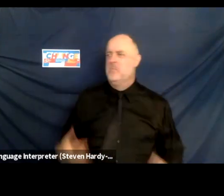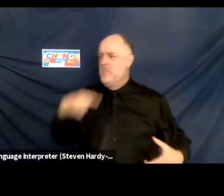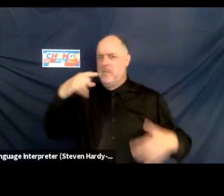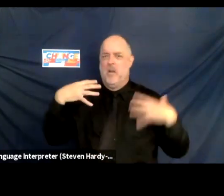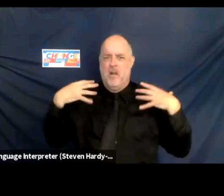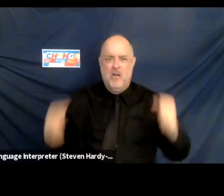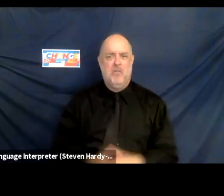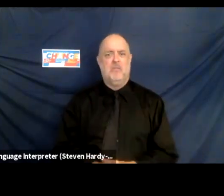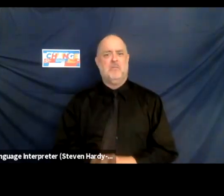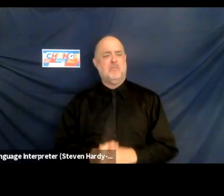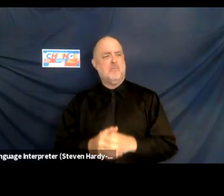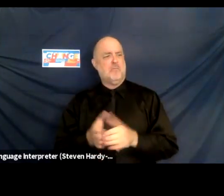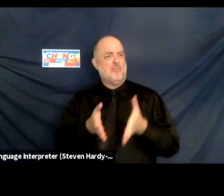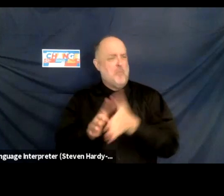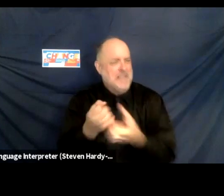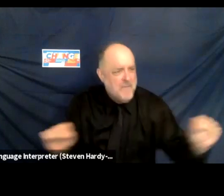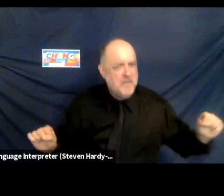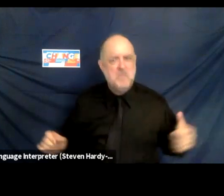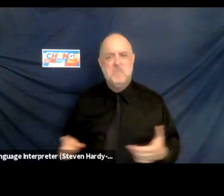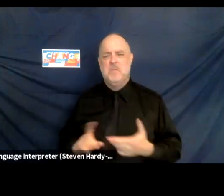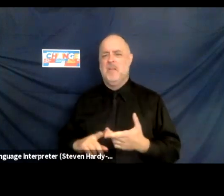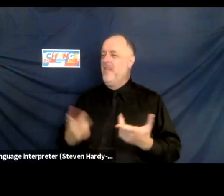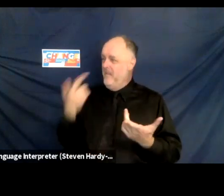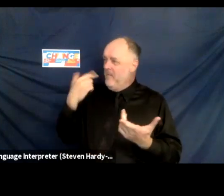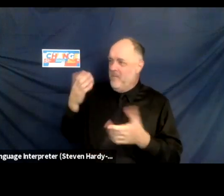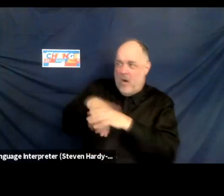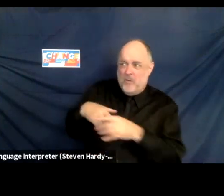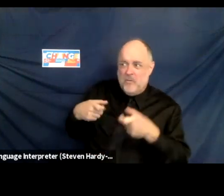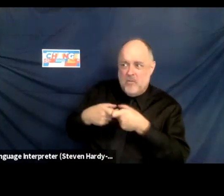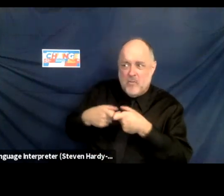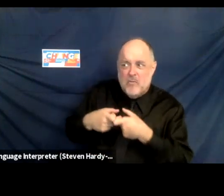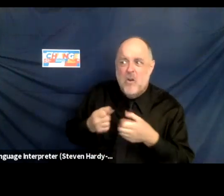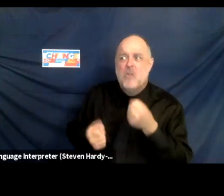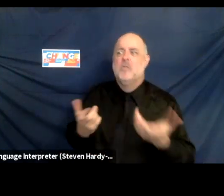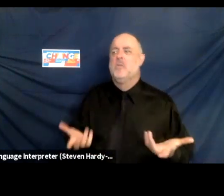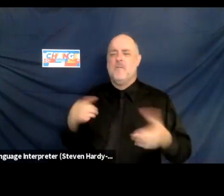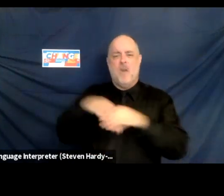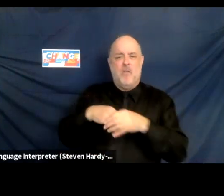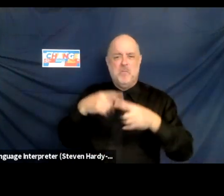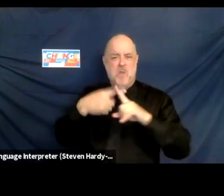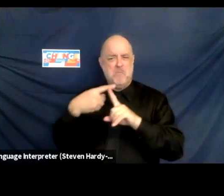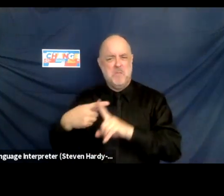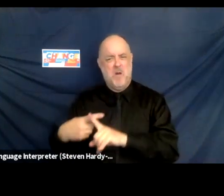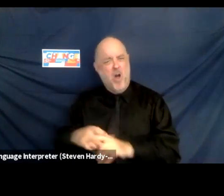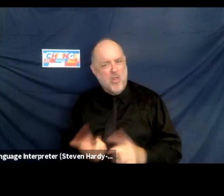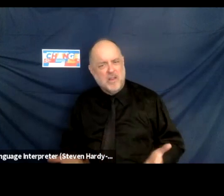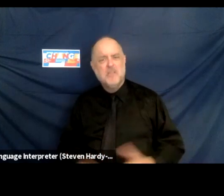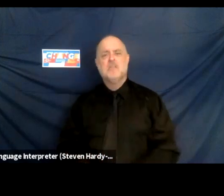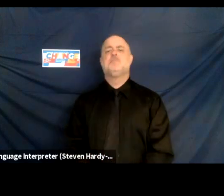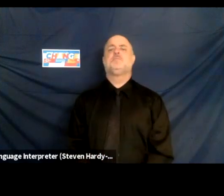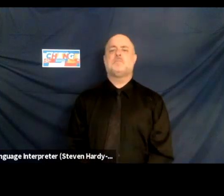country, and making the carbon reduction that will help us achieve zero emissions in the transportation sector by the year